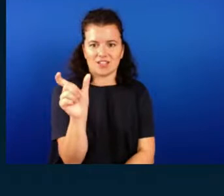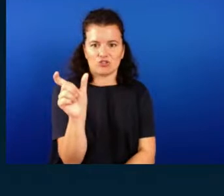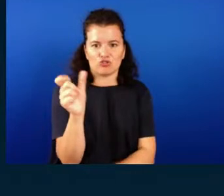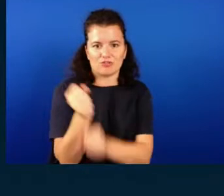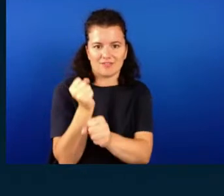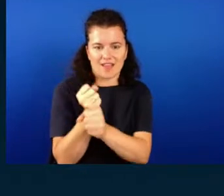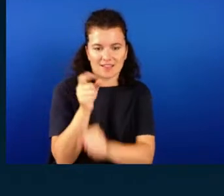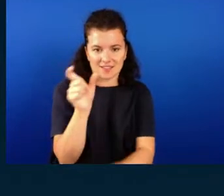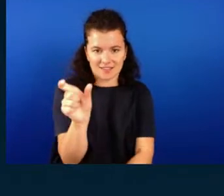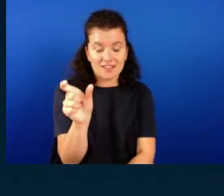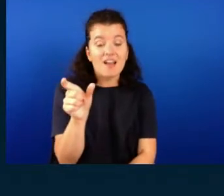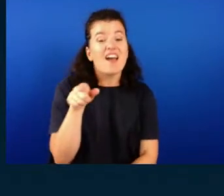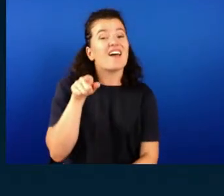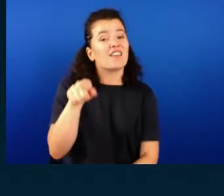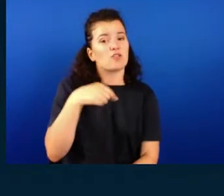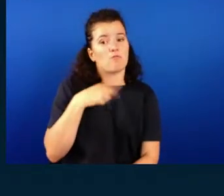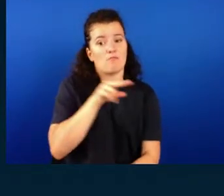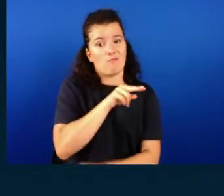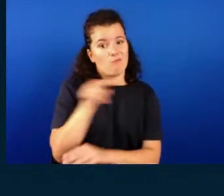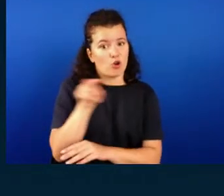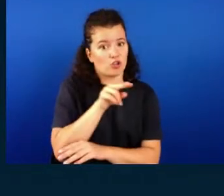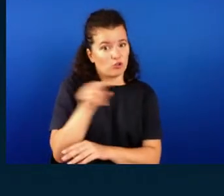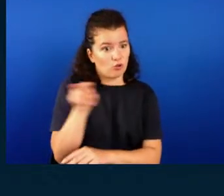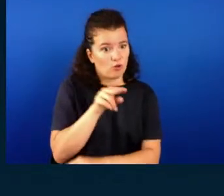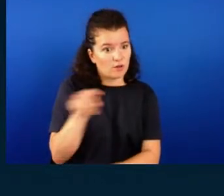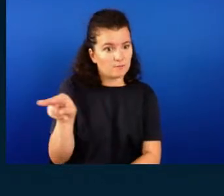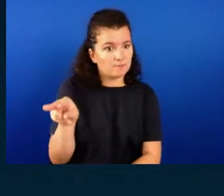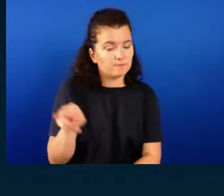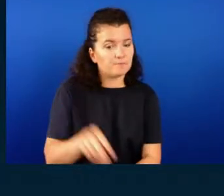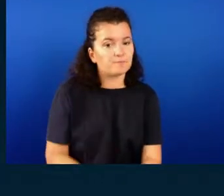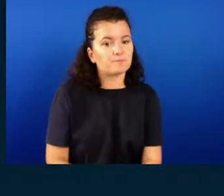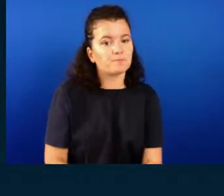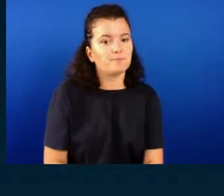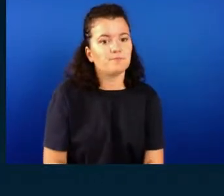And I go here to events,